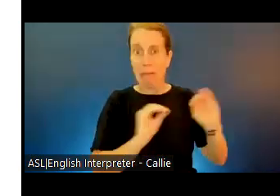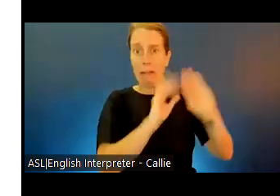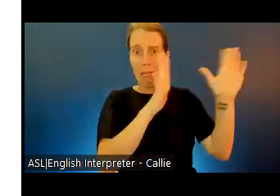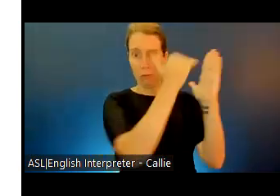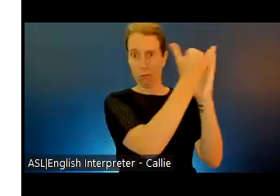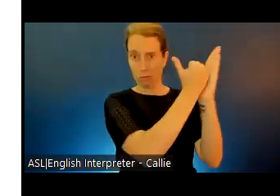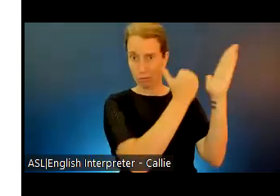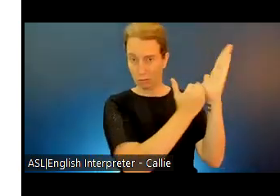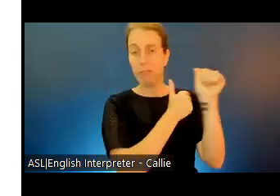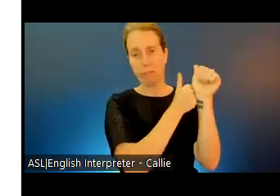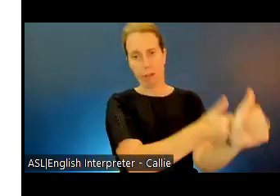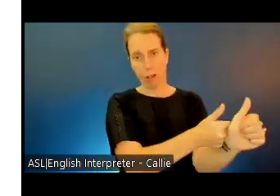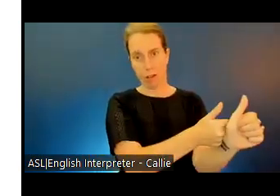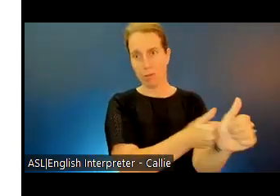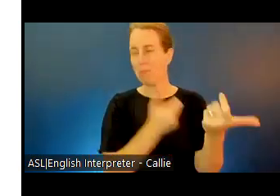where it's